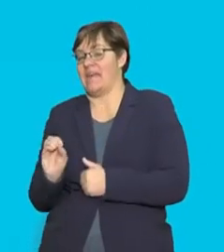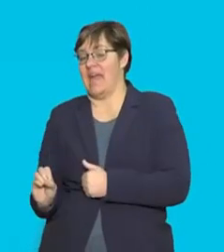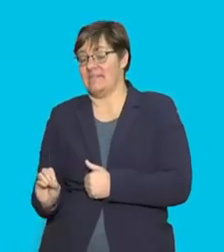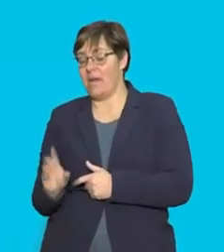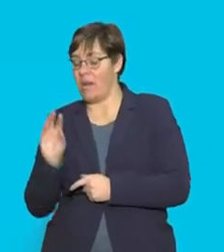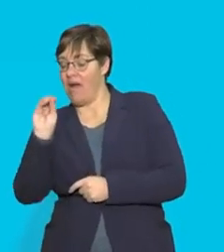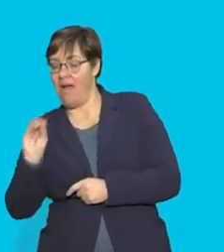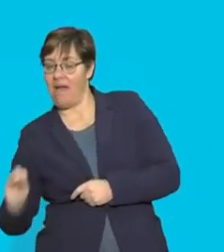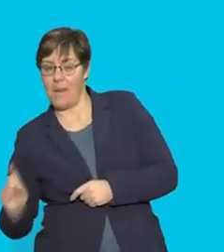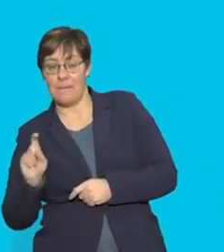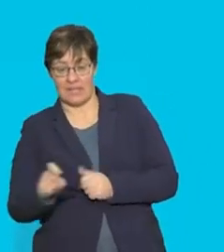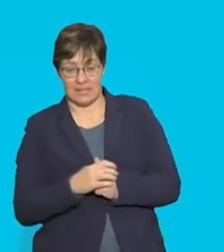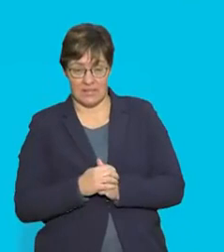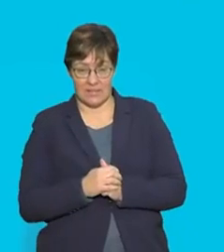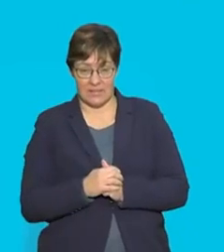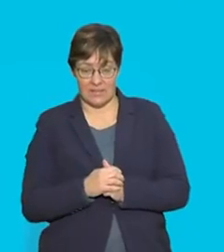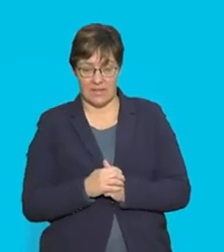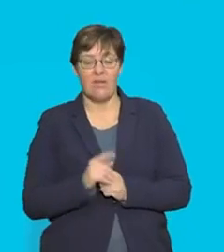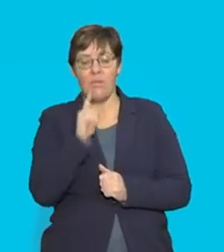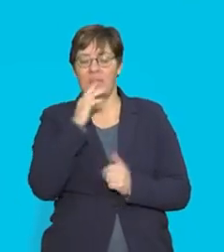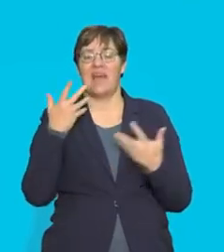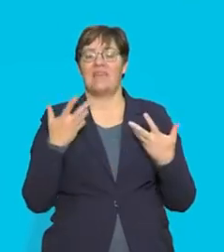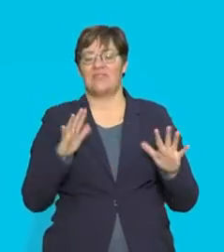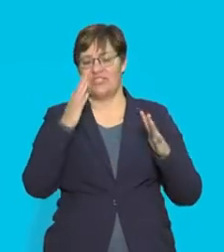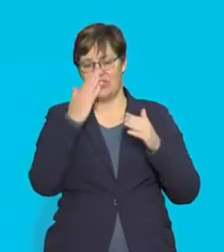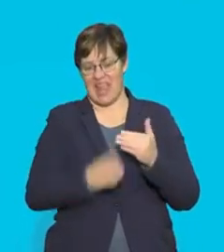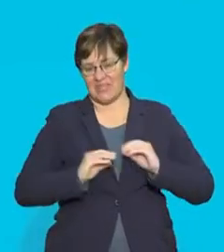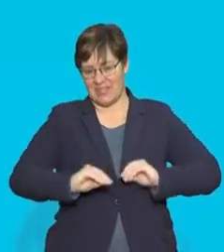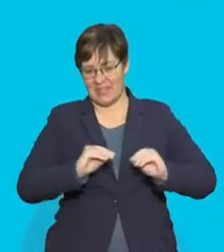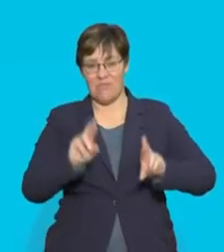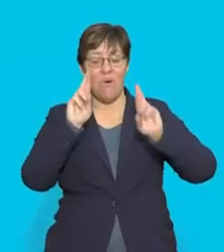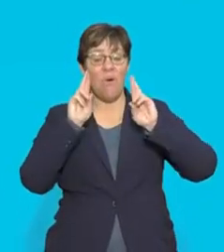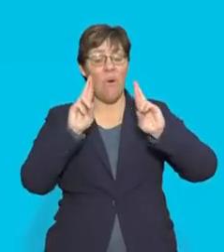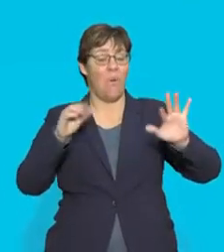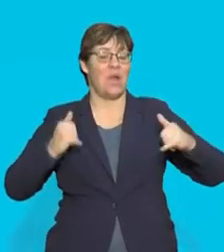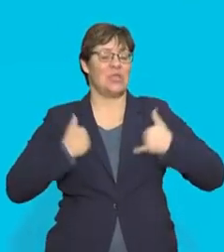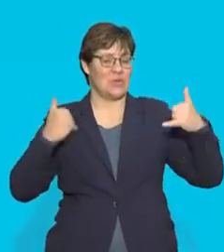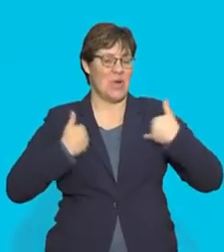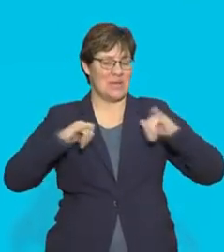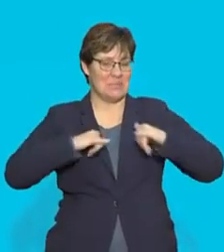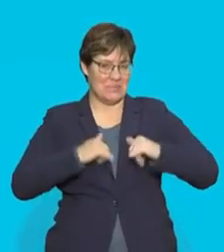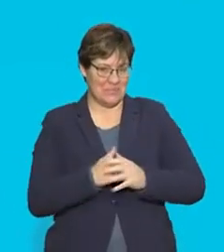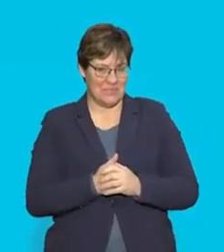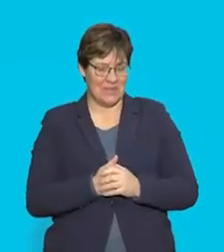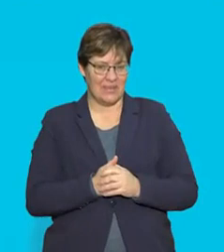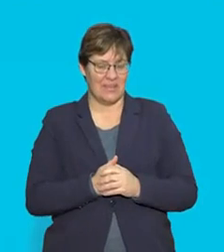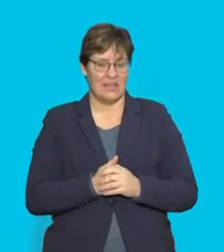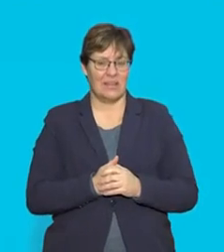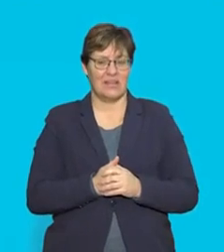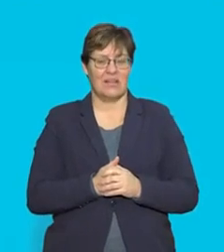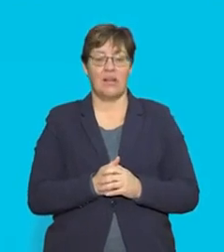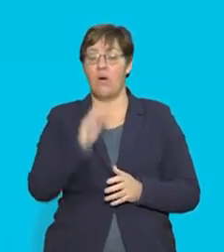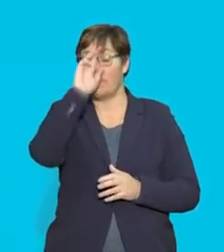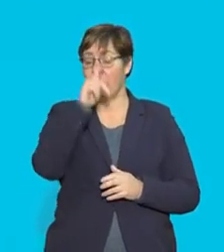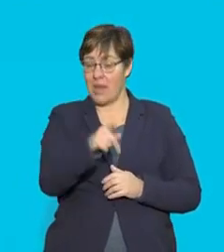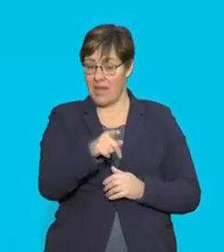apply the hidden information about what is given. Guys, we've come to the end of our lesson. I hope you've enjoyed as much as I have